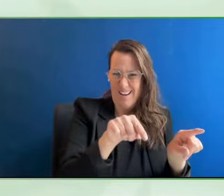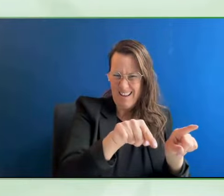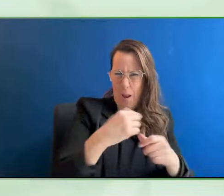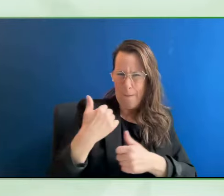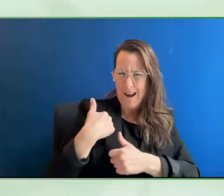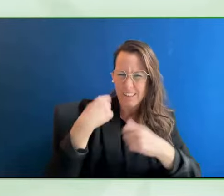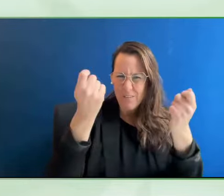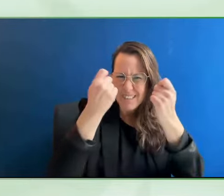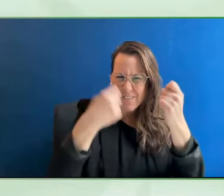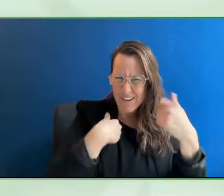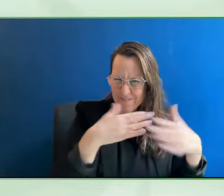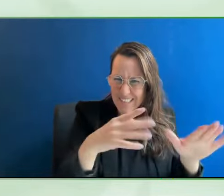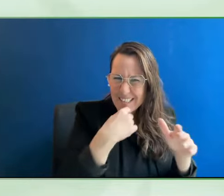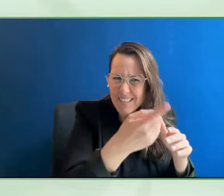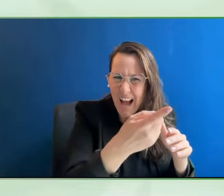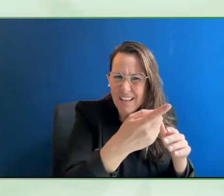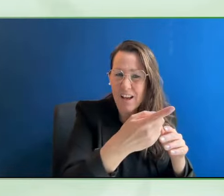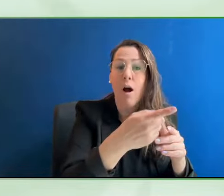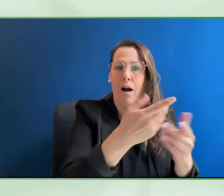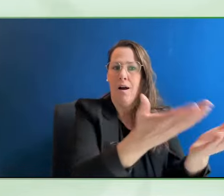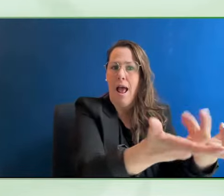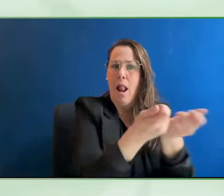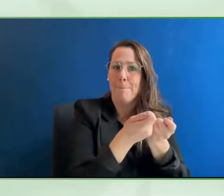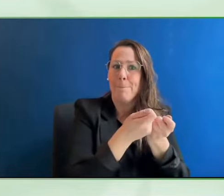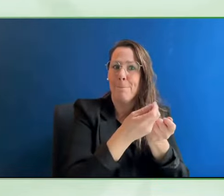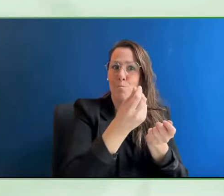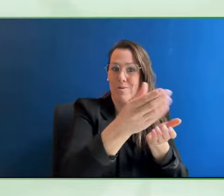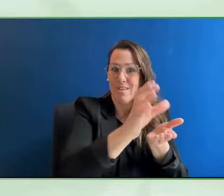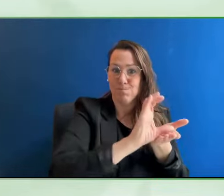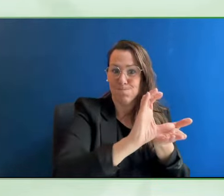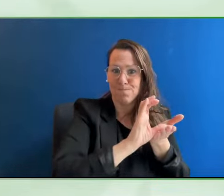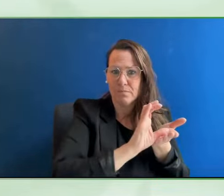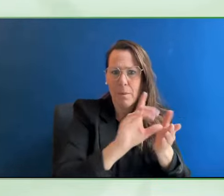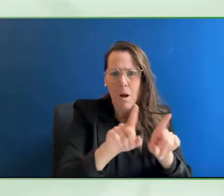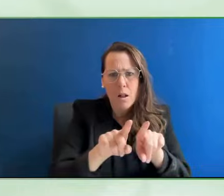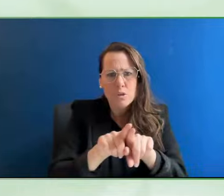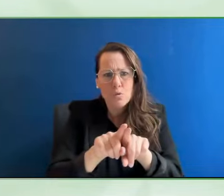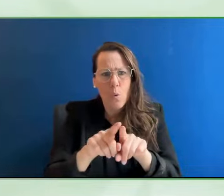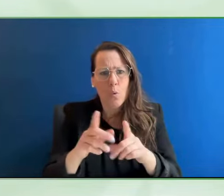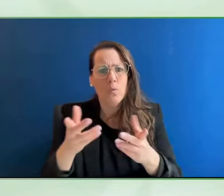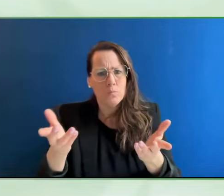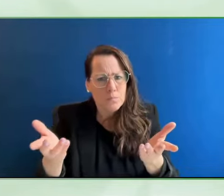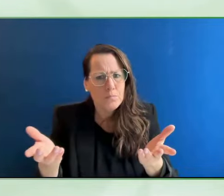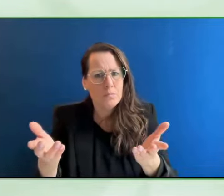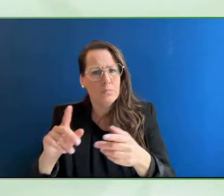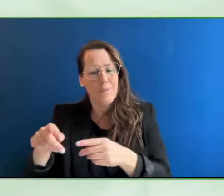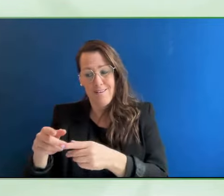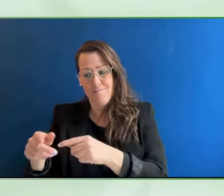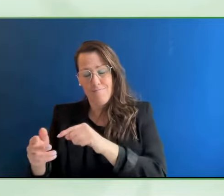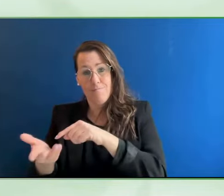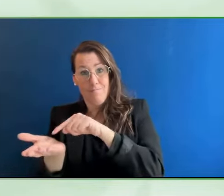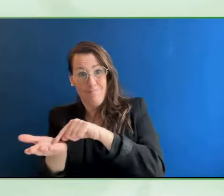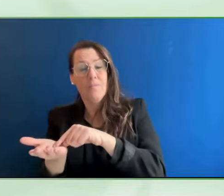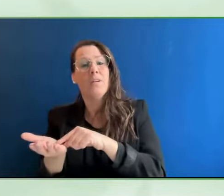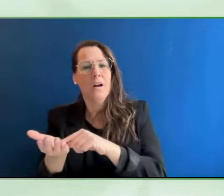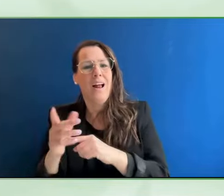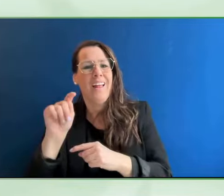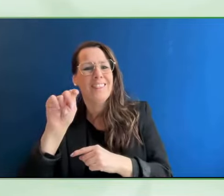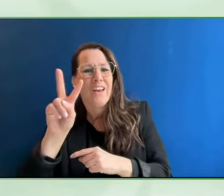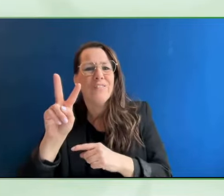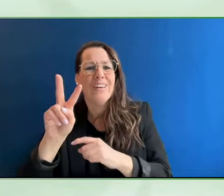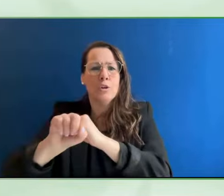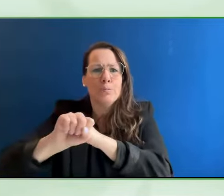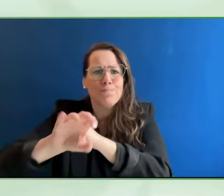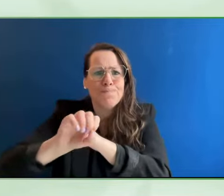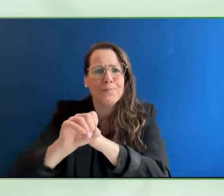taking a part and doing good stuff for people that are in need of the money urgently or on